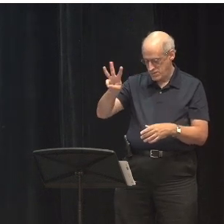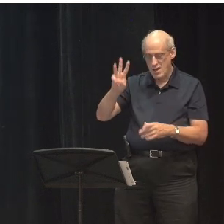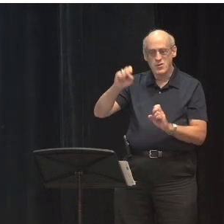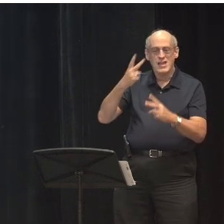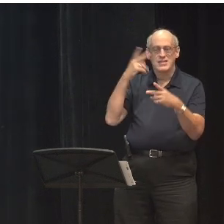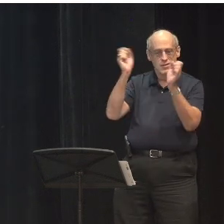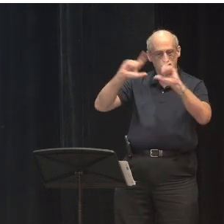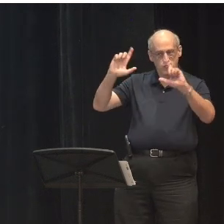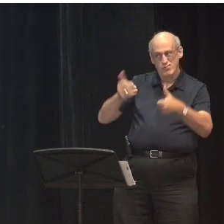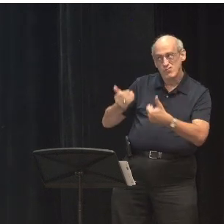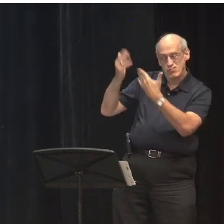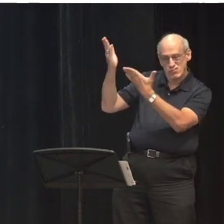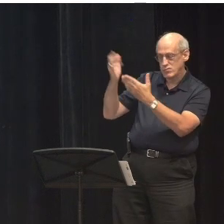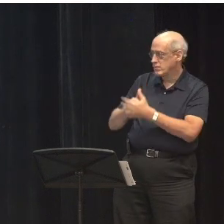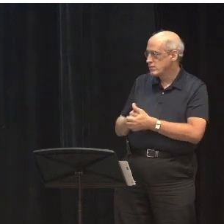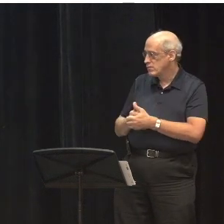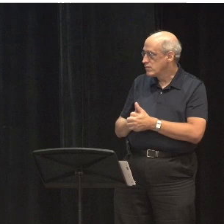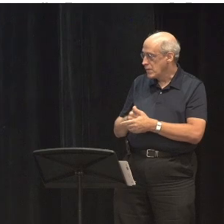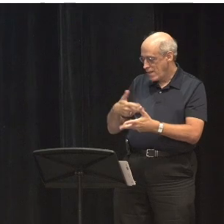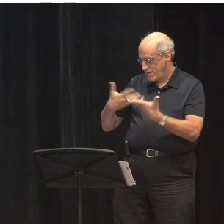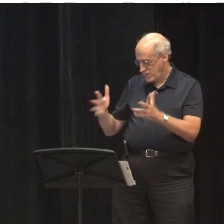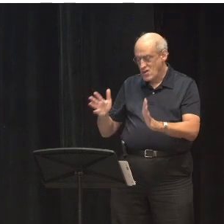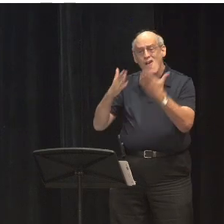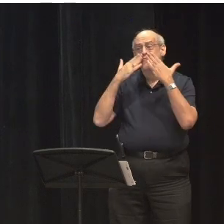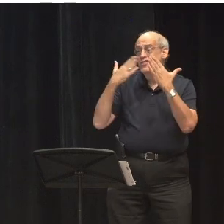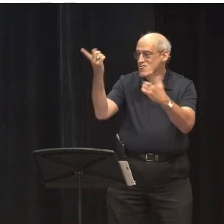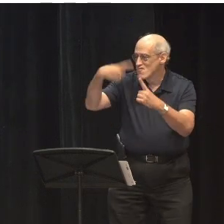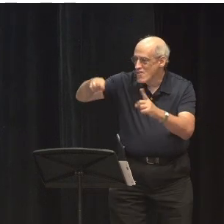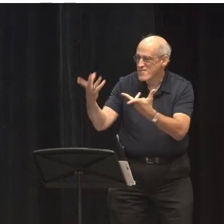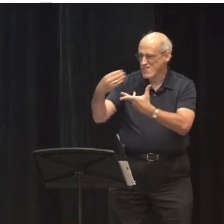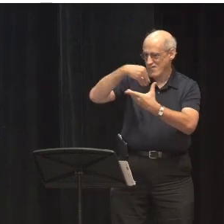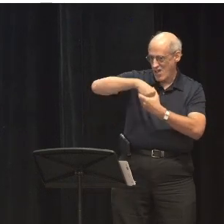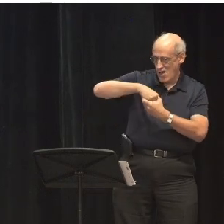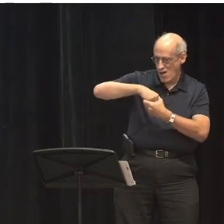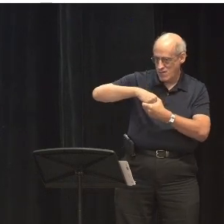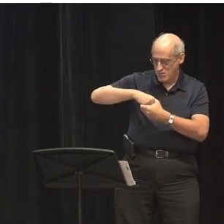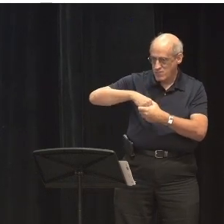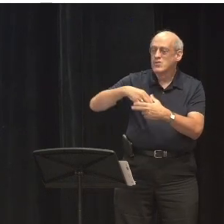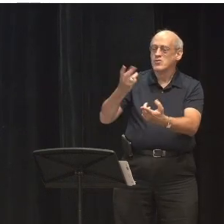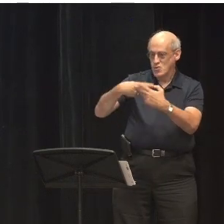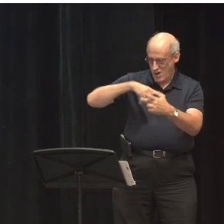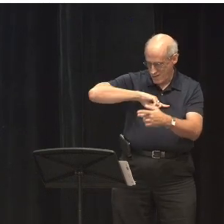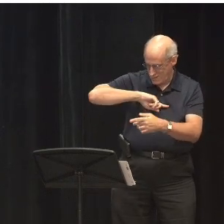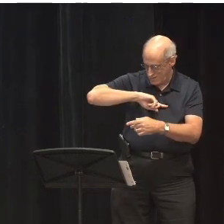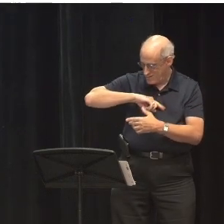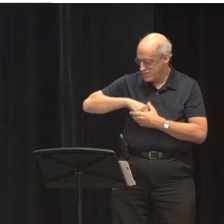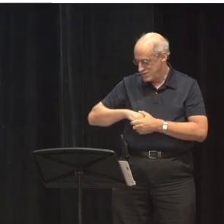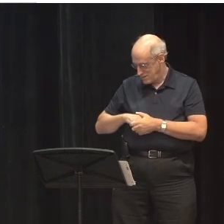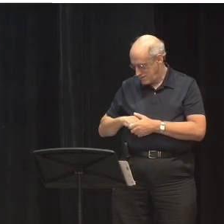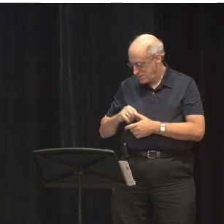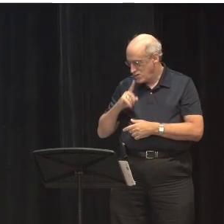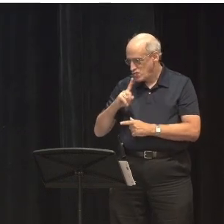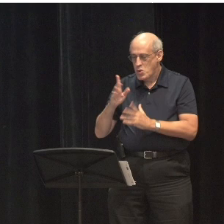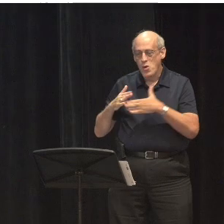link. Next slide. So thank you, and thank you for taking the time out to join us here tonight and for your